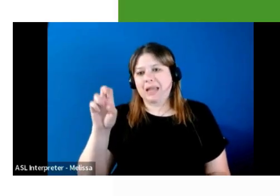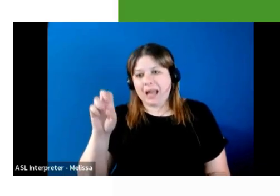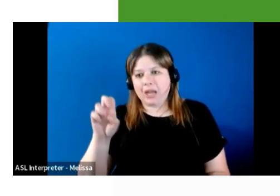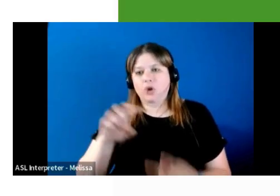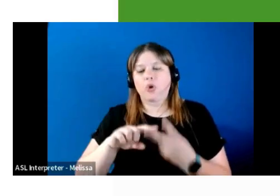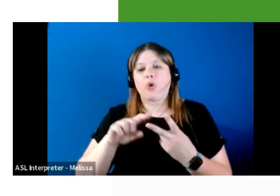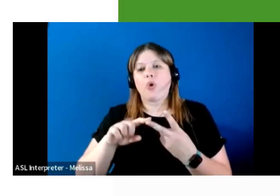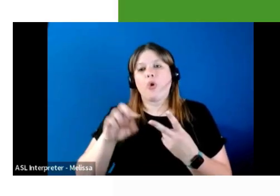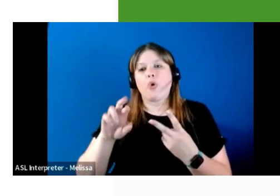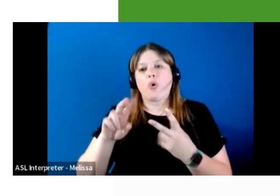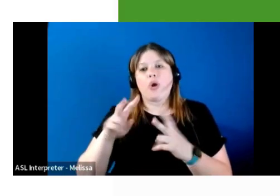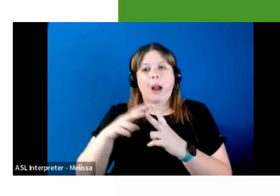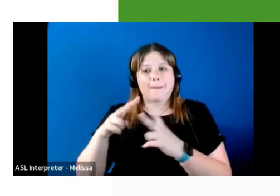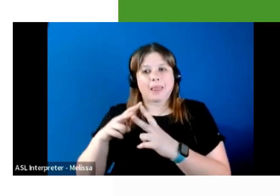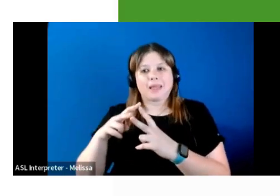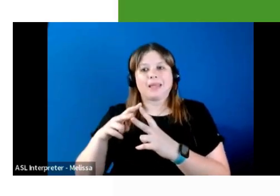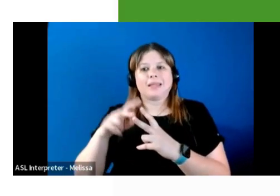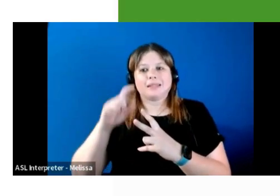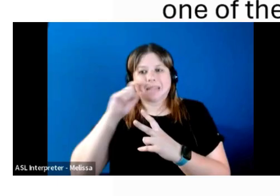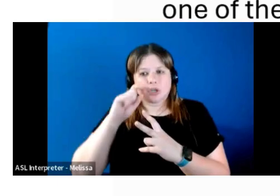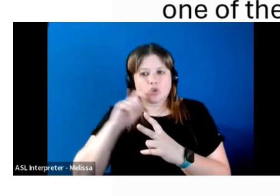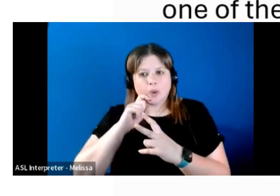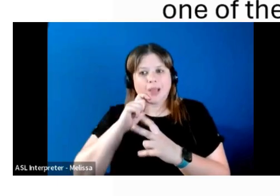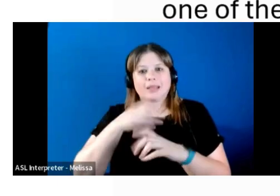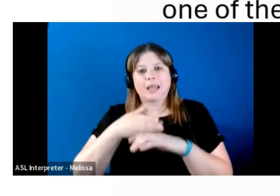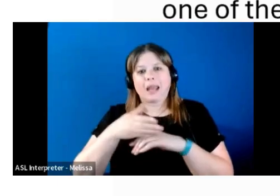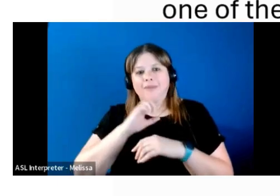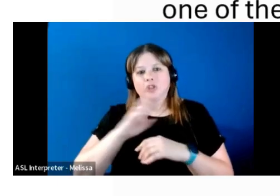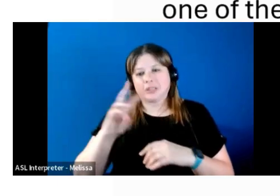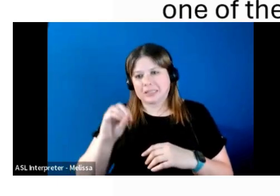60, also by the McCarthys.